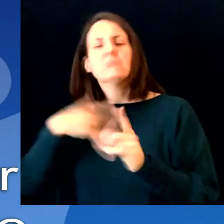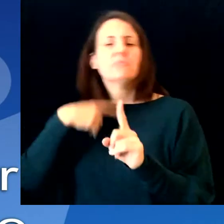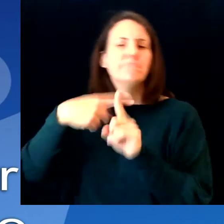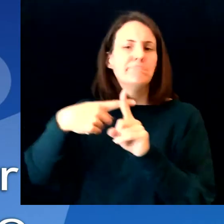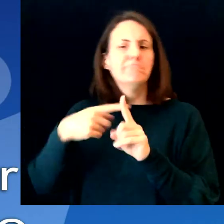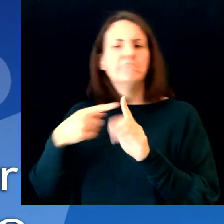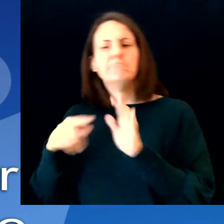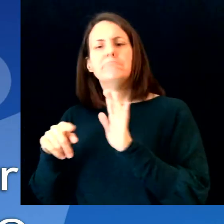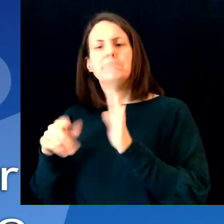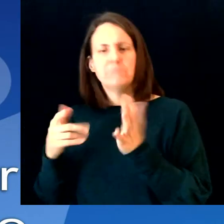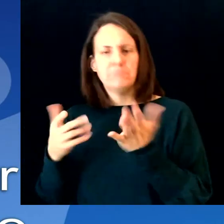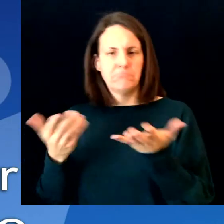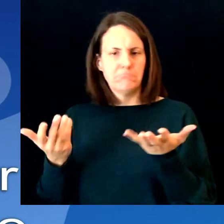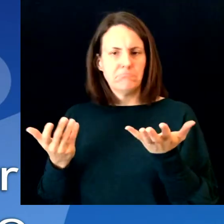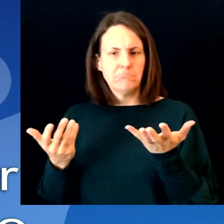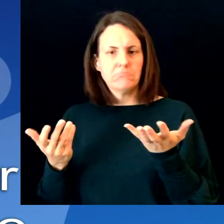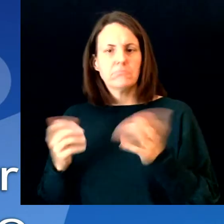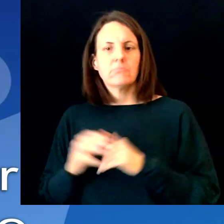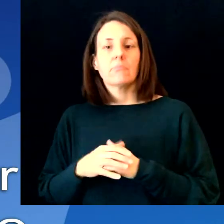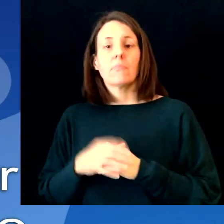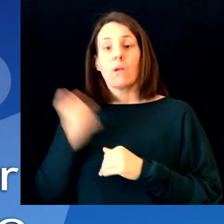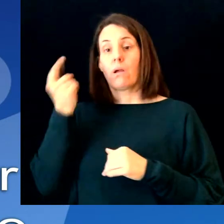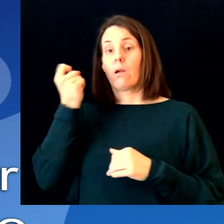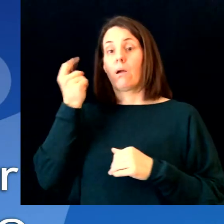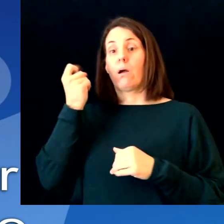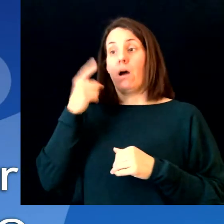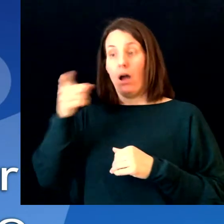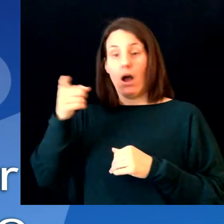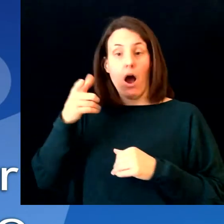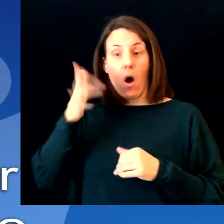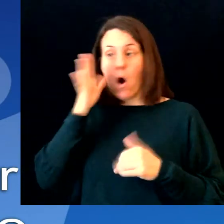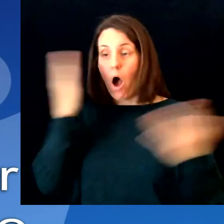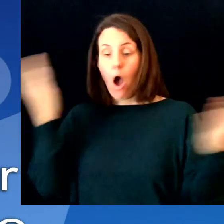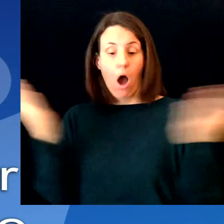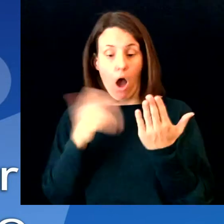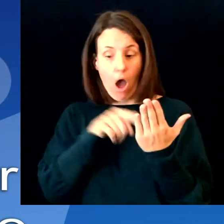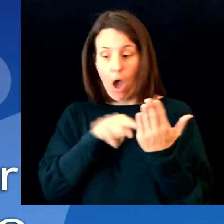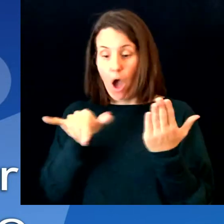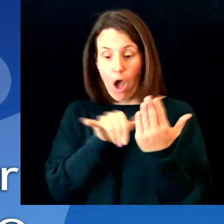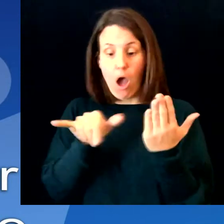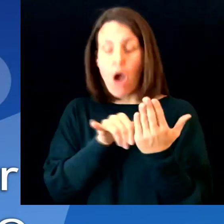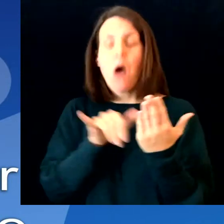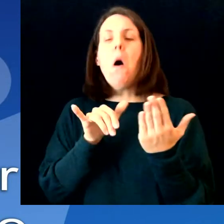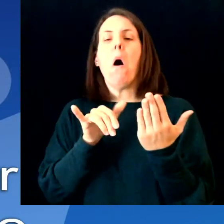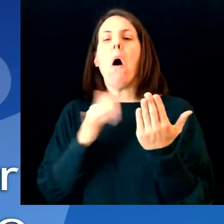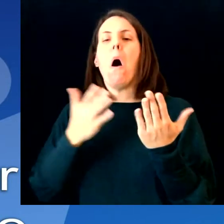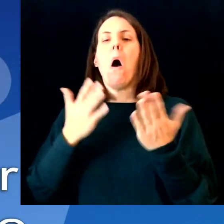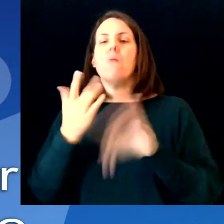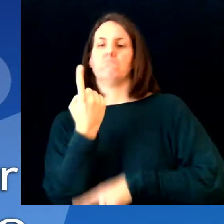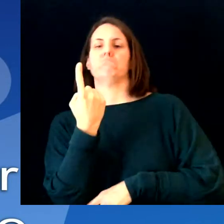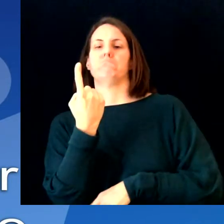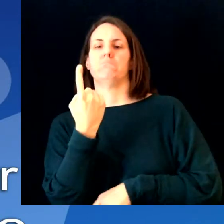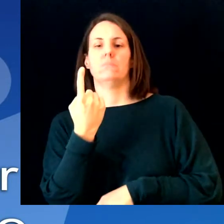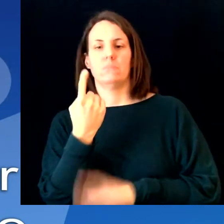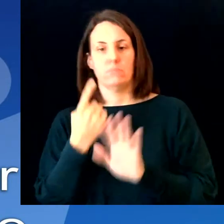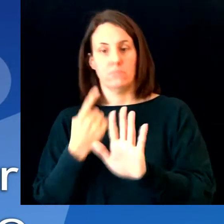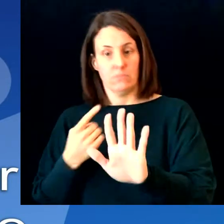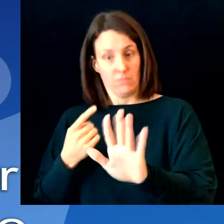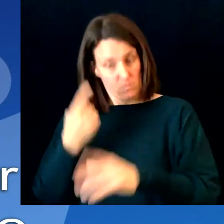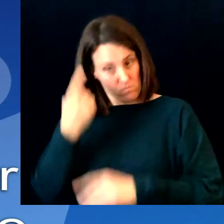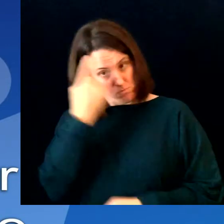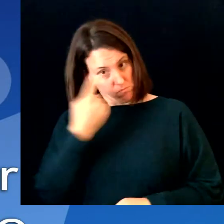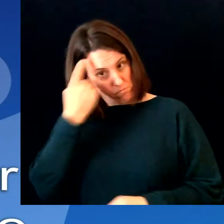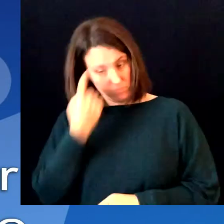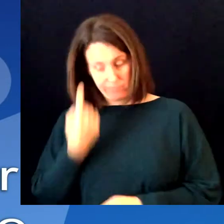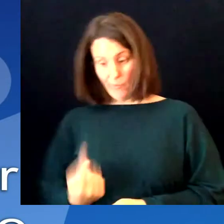any plans to expand that into other parts of the state or potentially even statewide? Thank you. I'll just introduce